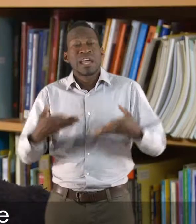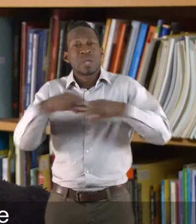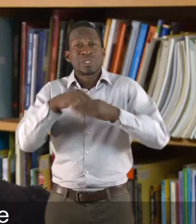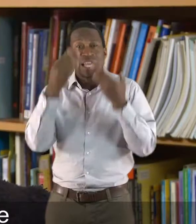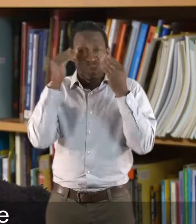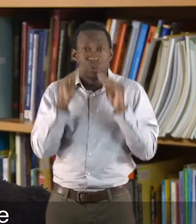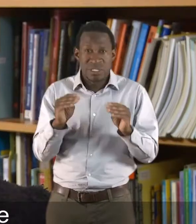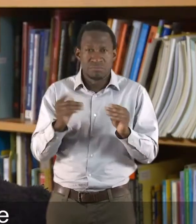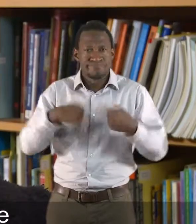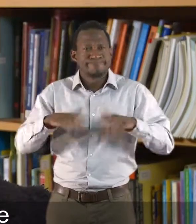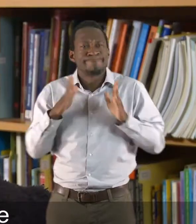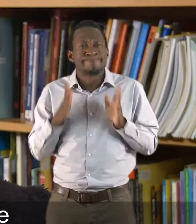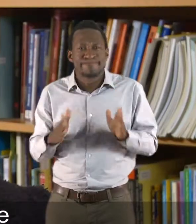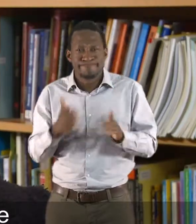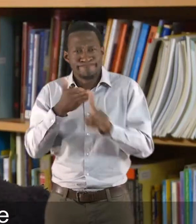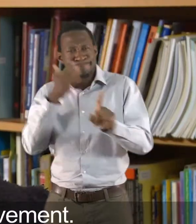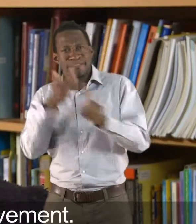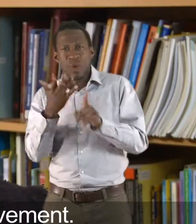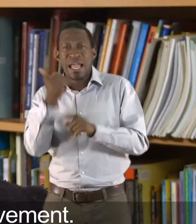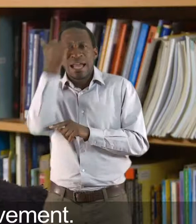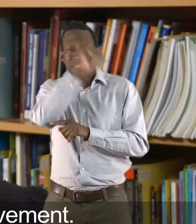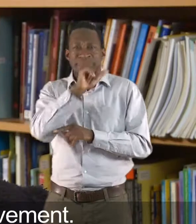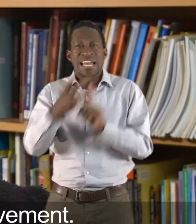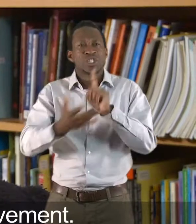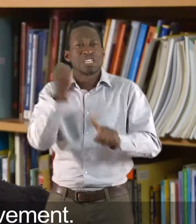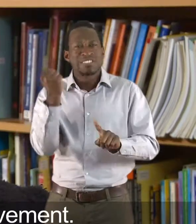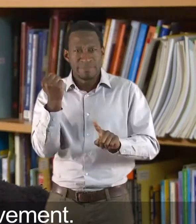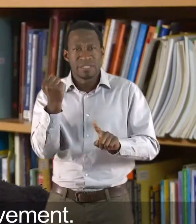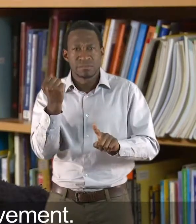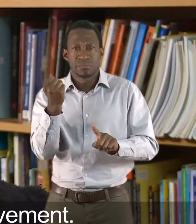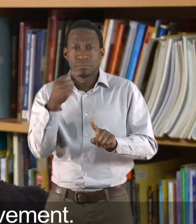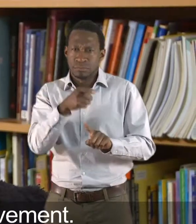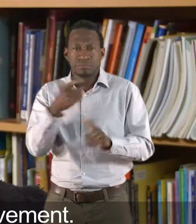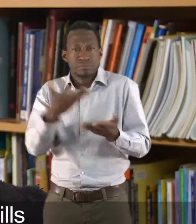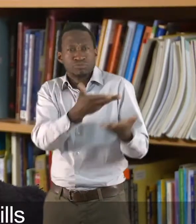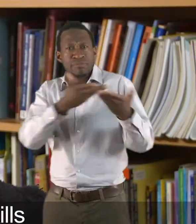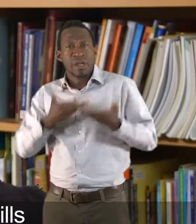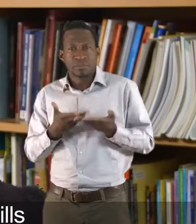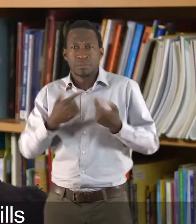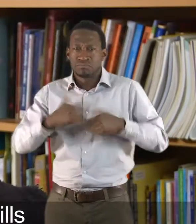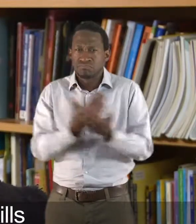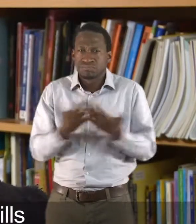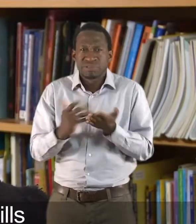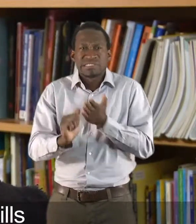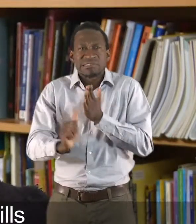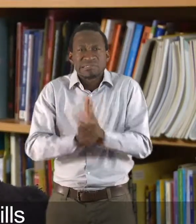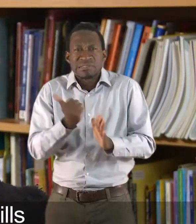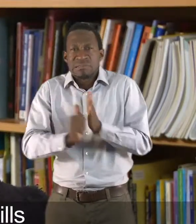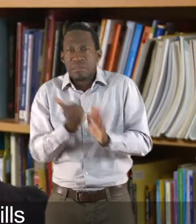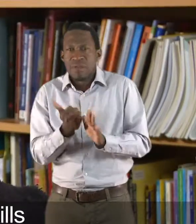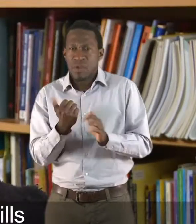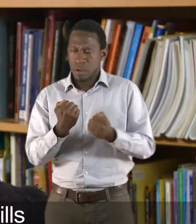And also we have to recognise that inclusive education is not just about academic achievement. It provides us with many